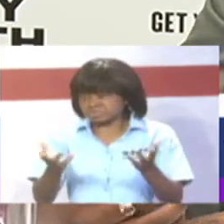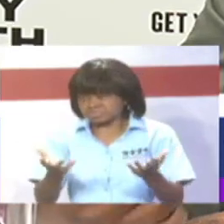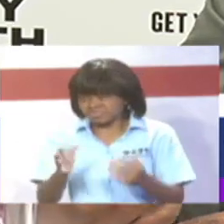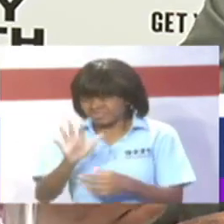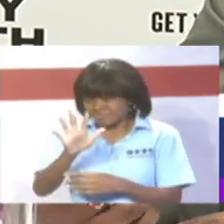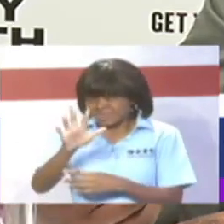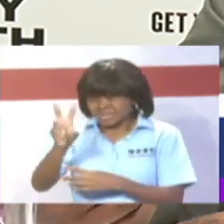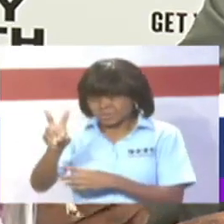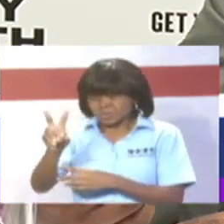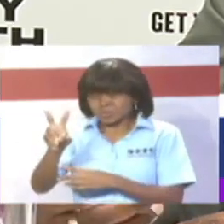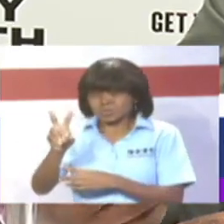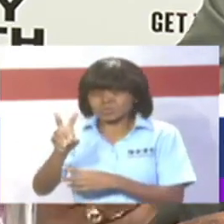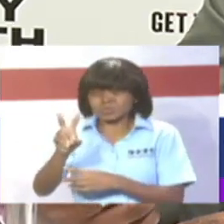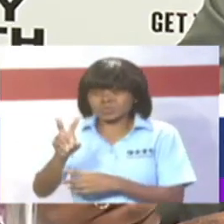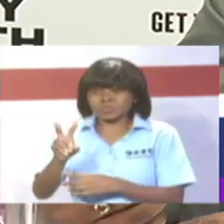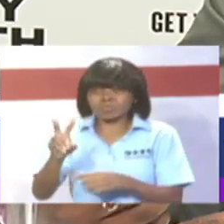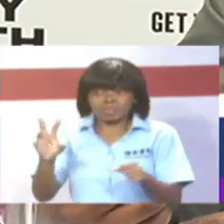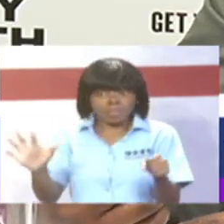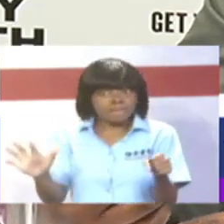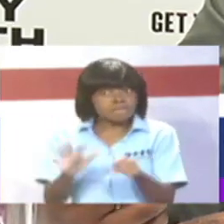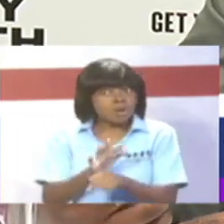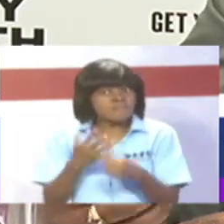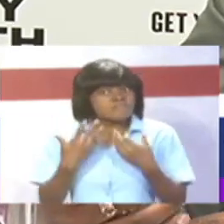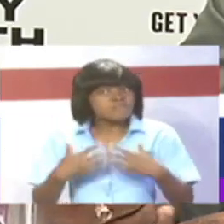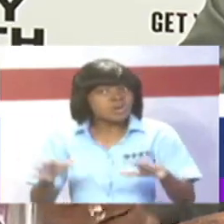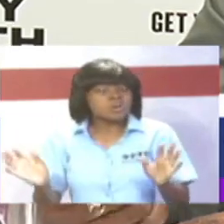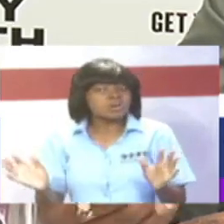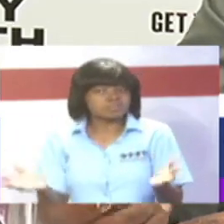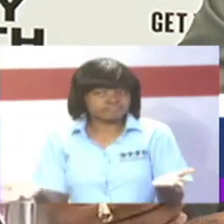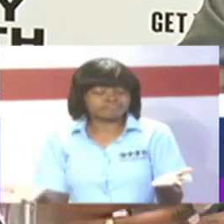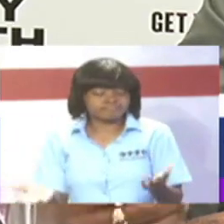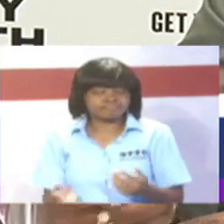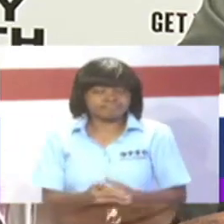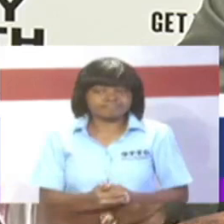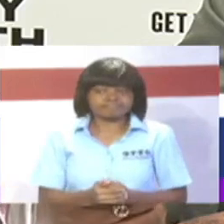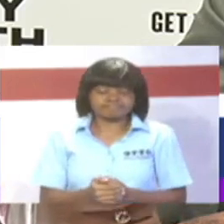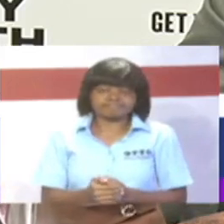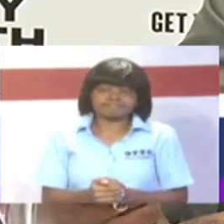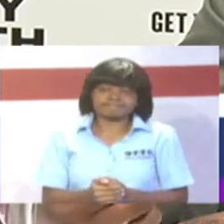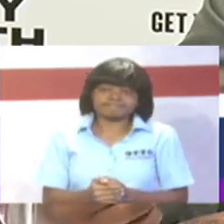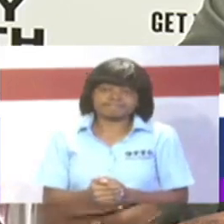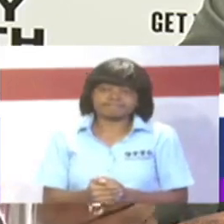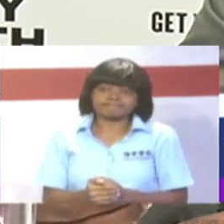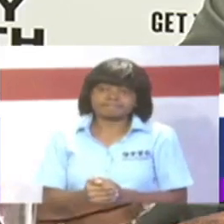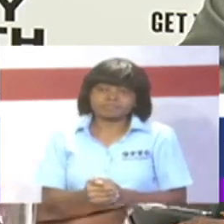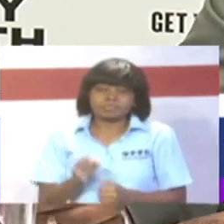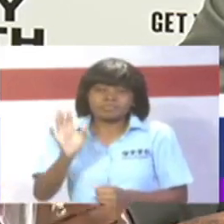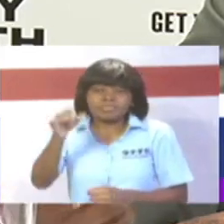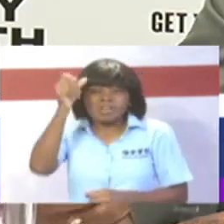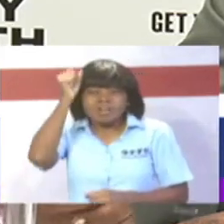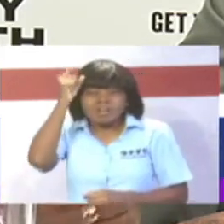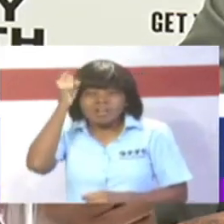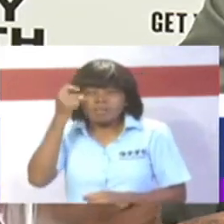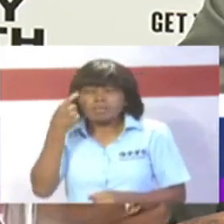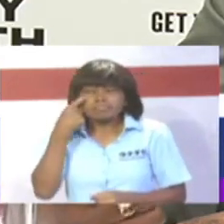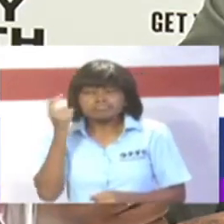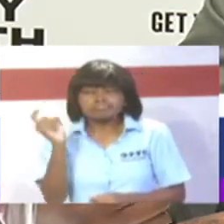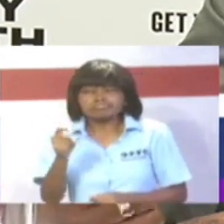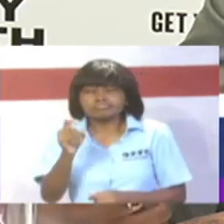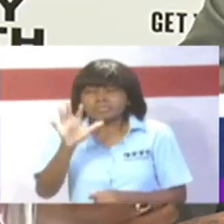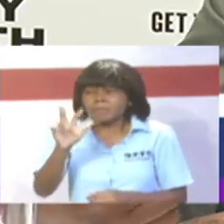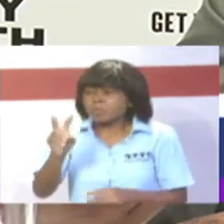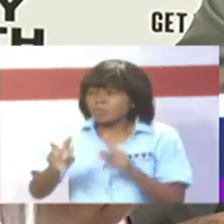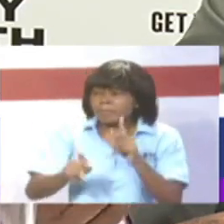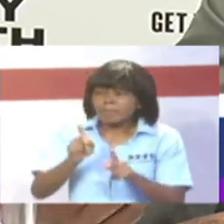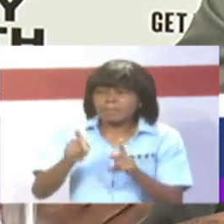of those are already filled, and we would note that of the 52 individuals in ICU at this